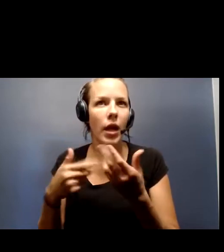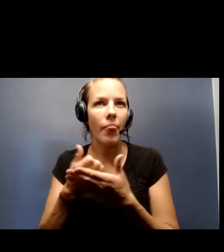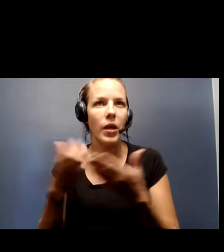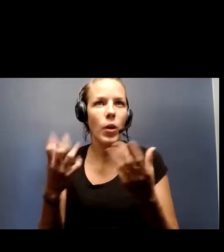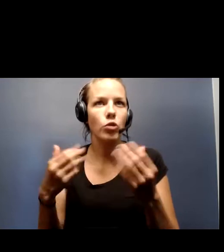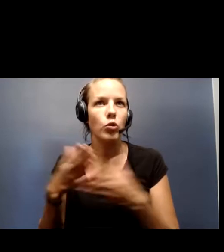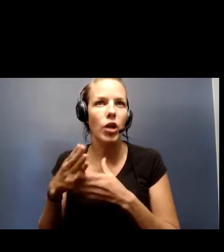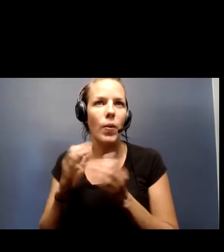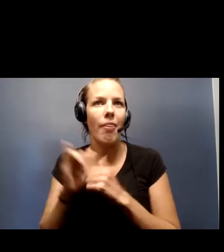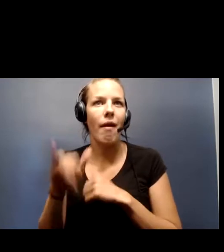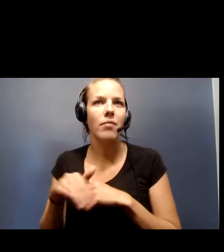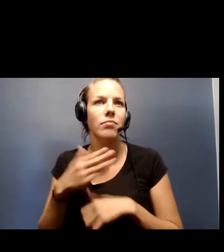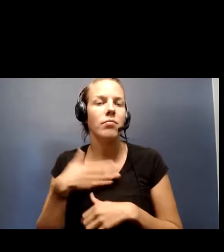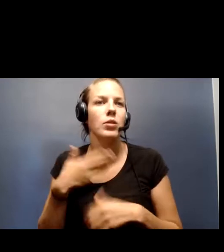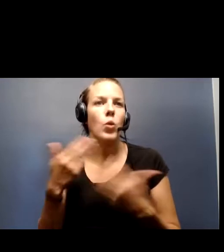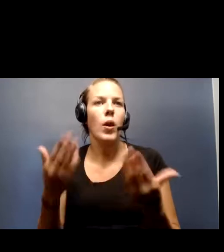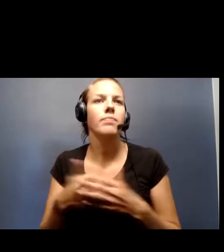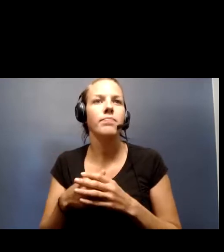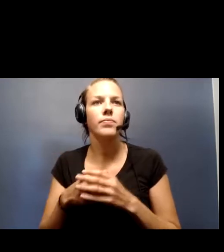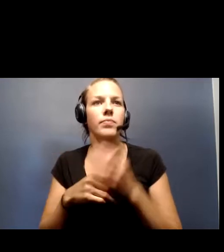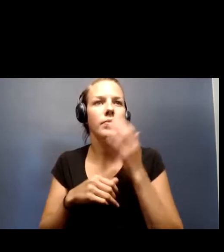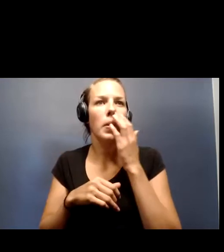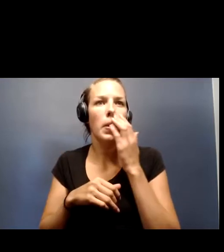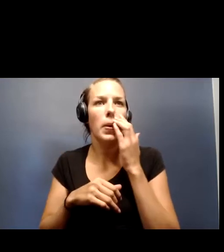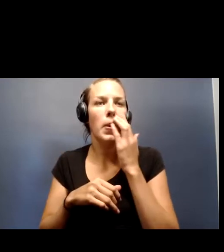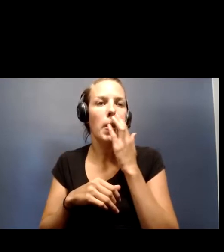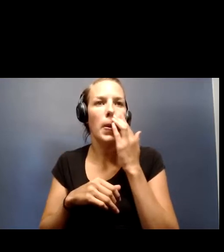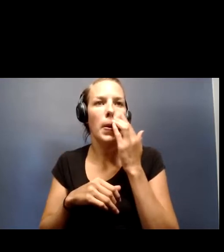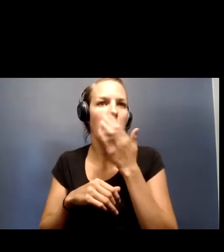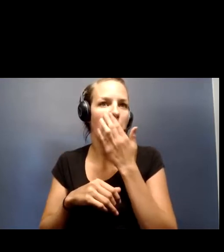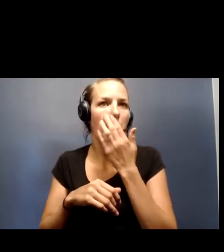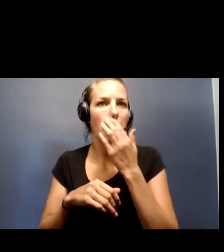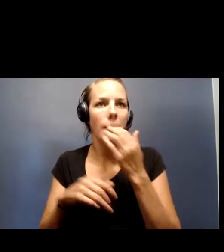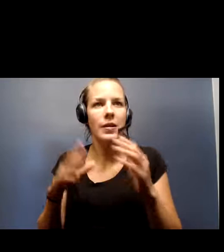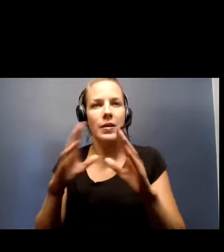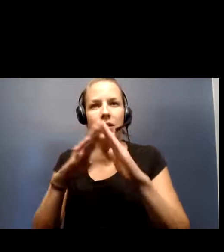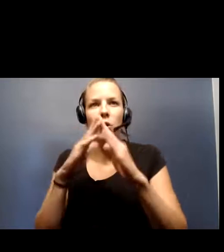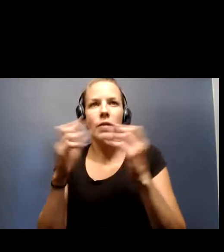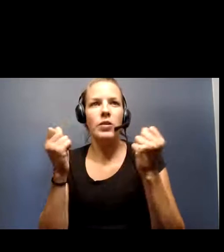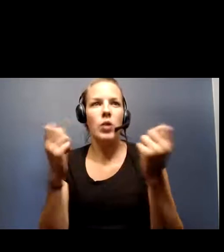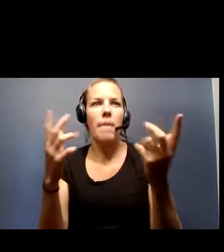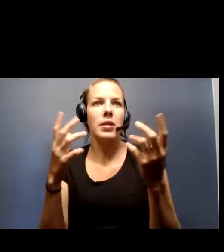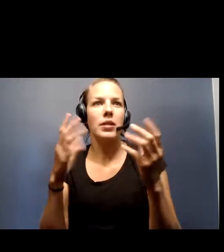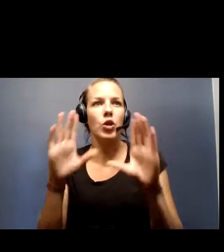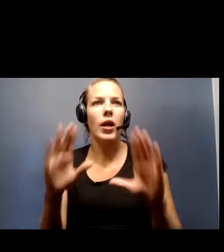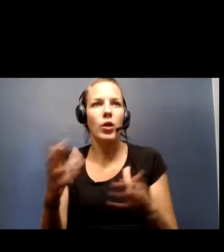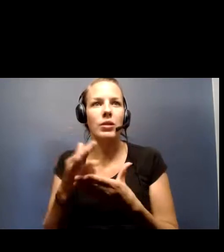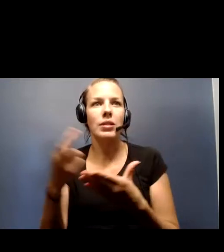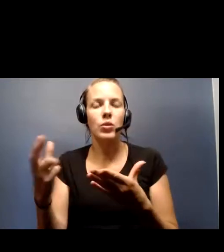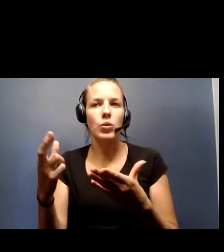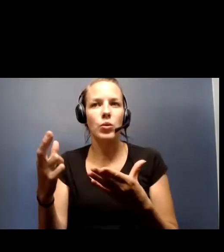that, please do. Yeah, I think in town we have so many great resources. And I've